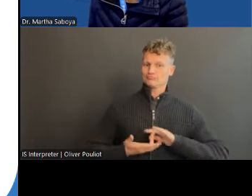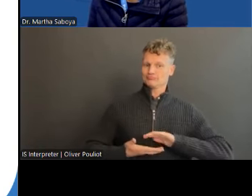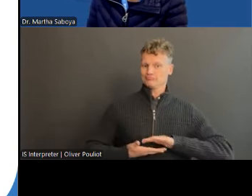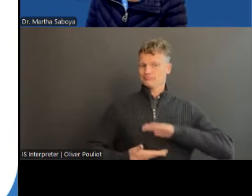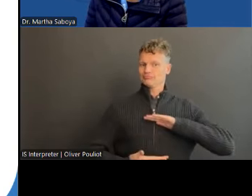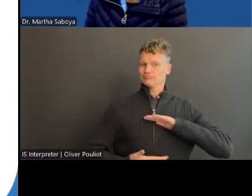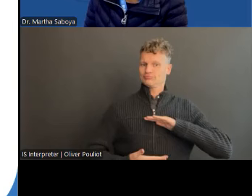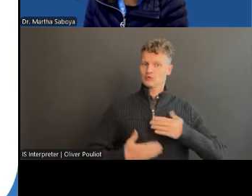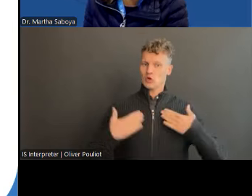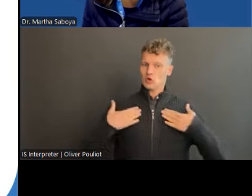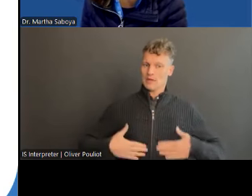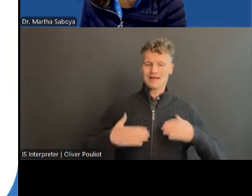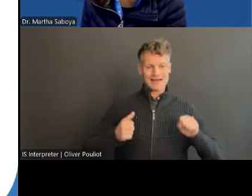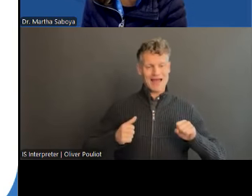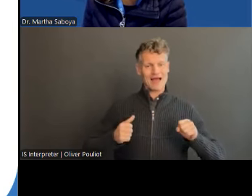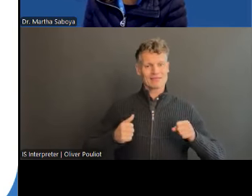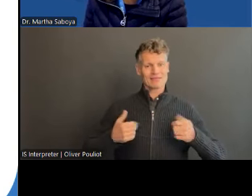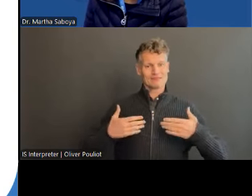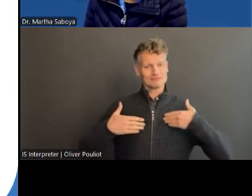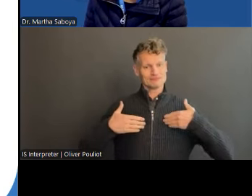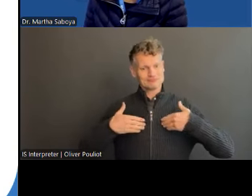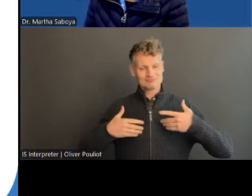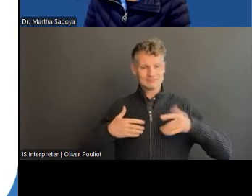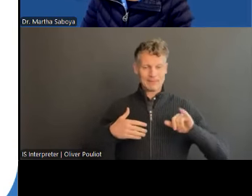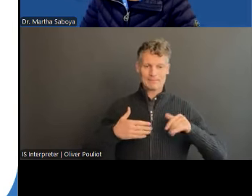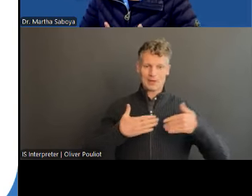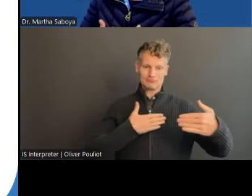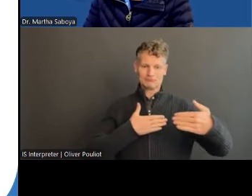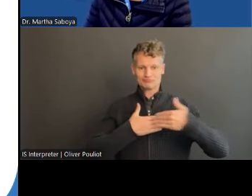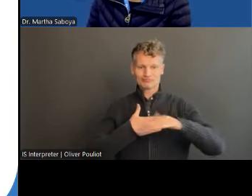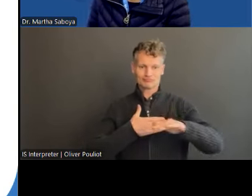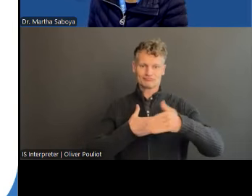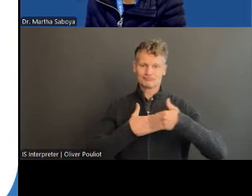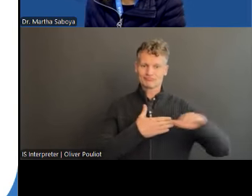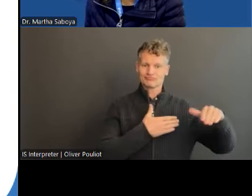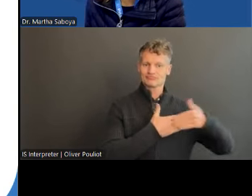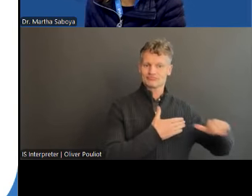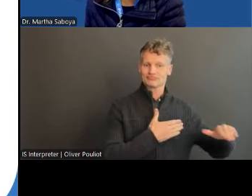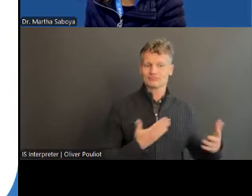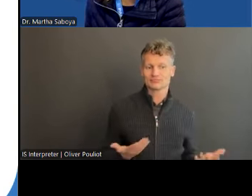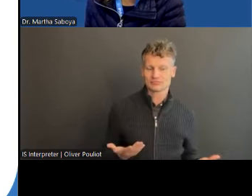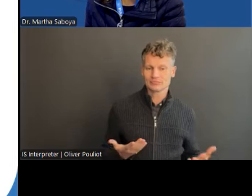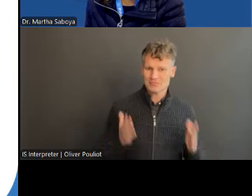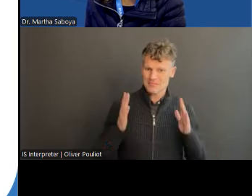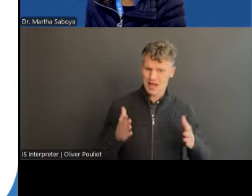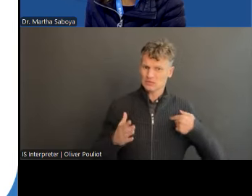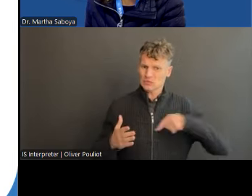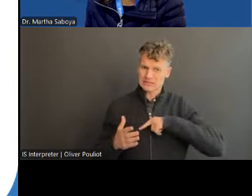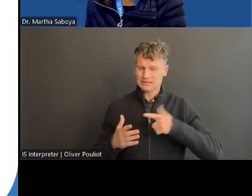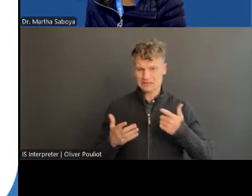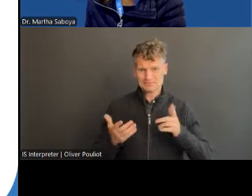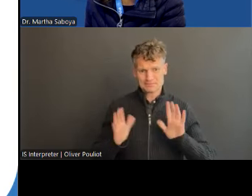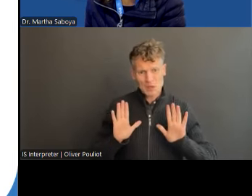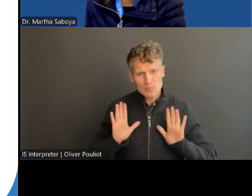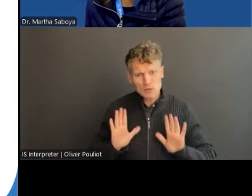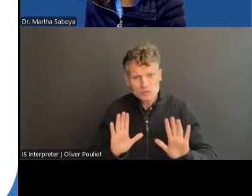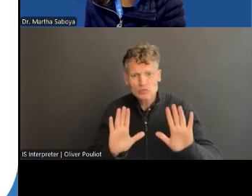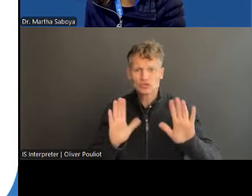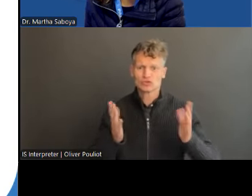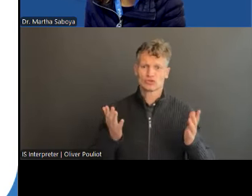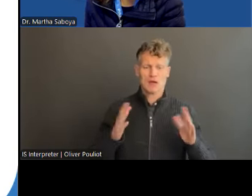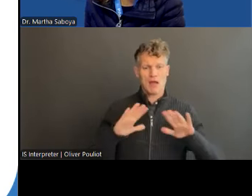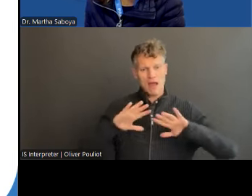talking the elimination of neglected tropical diseases, we need to move forward and beyond to the